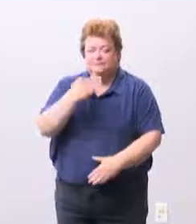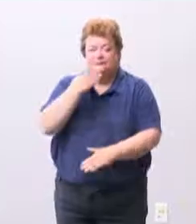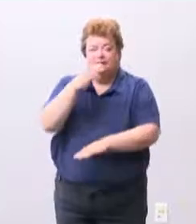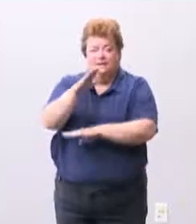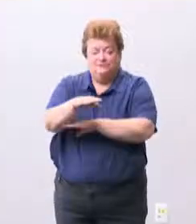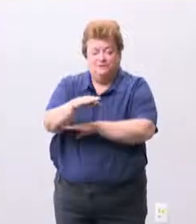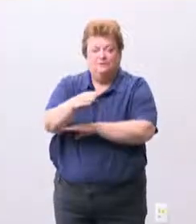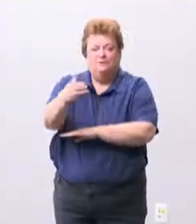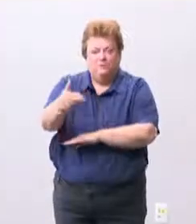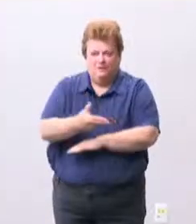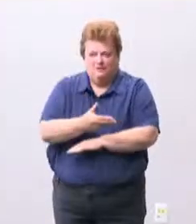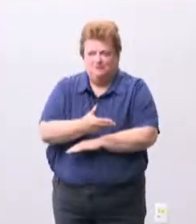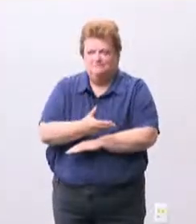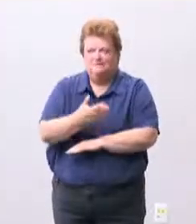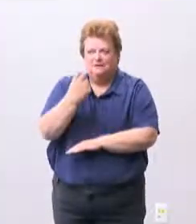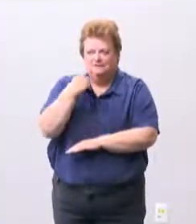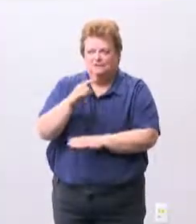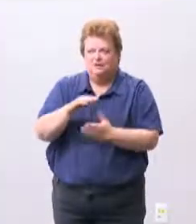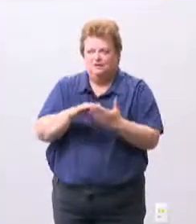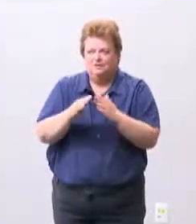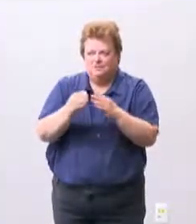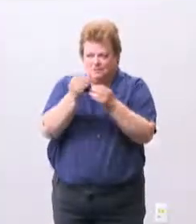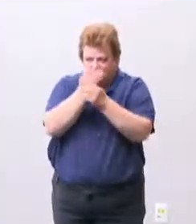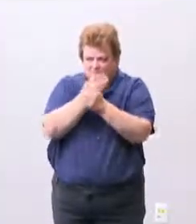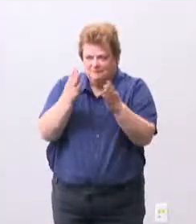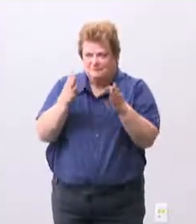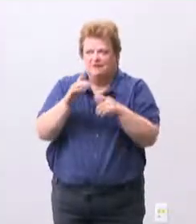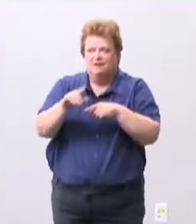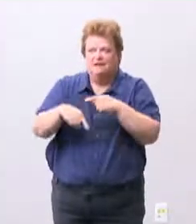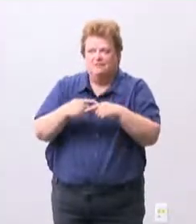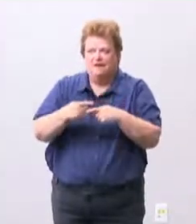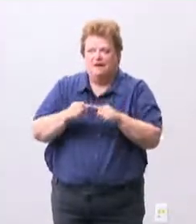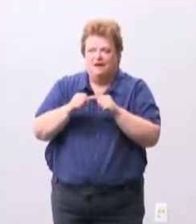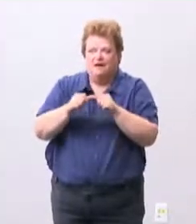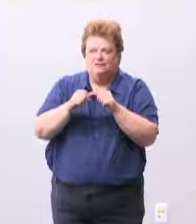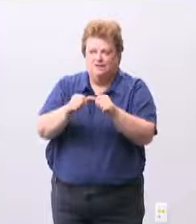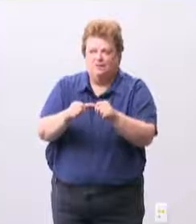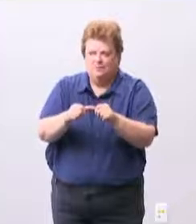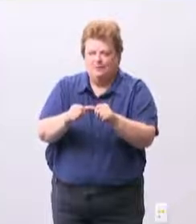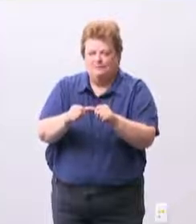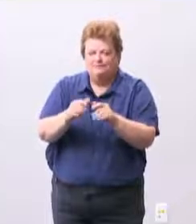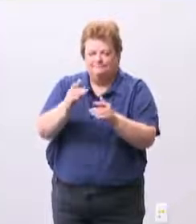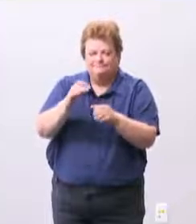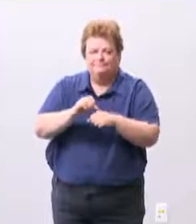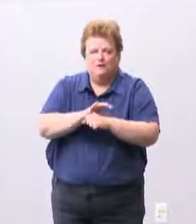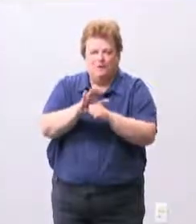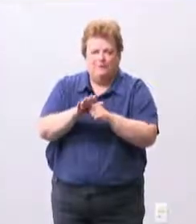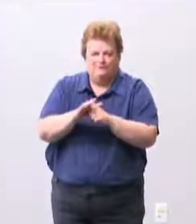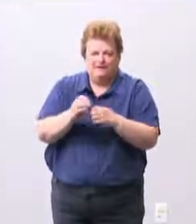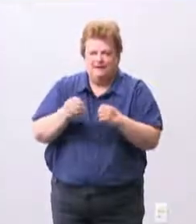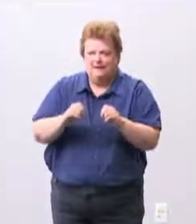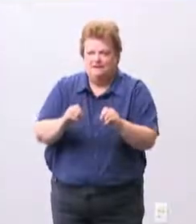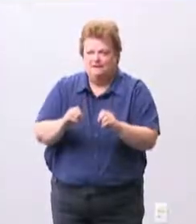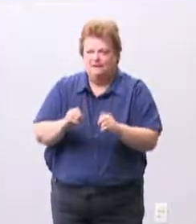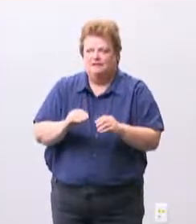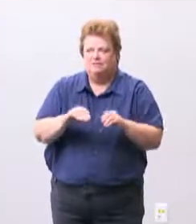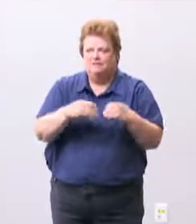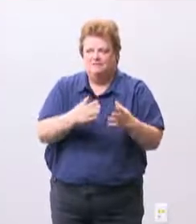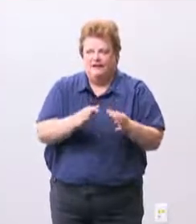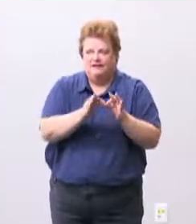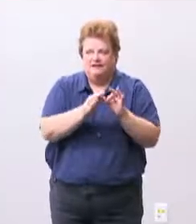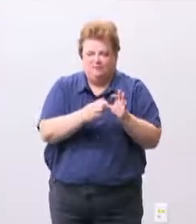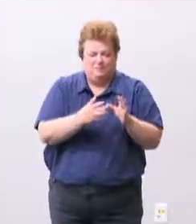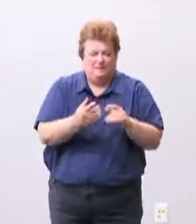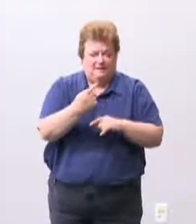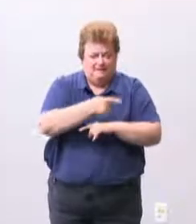Good afternoon and welcome to this community briefing on our ongoing pandemic efforts. Providing interpretation for